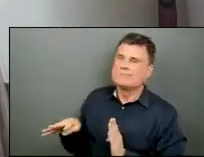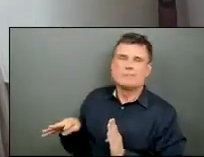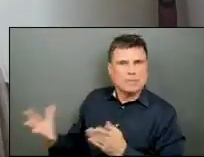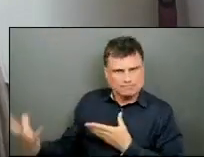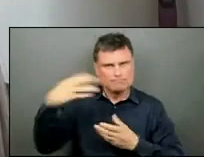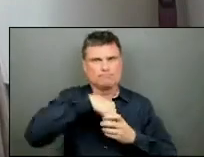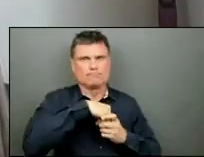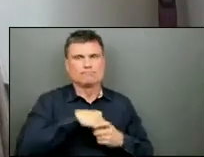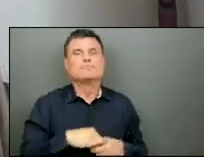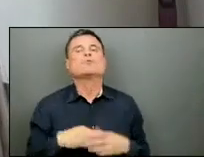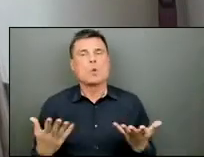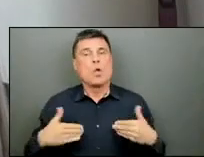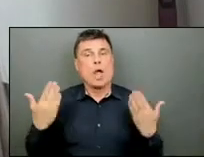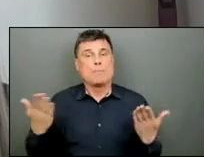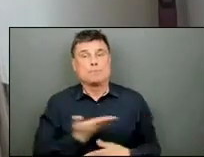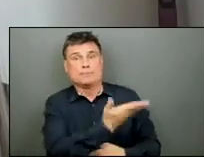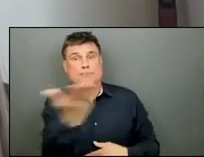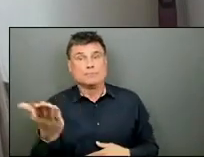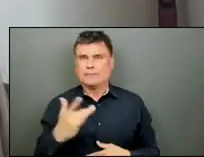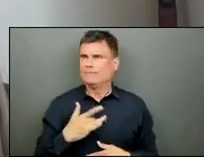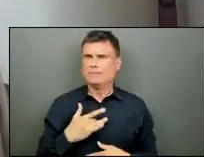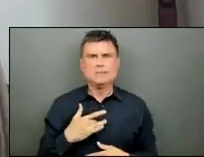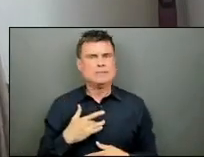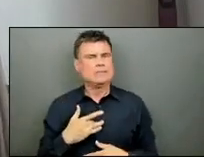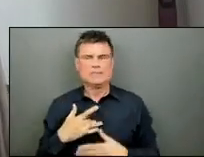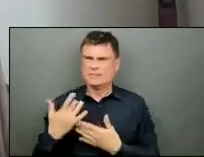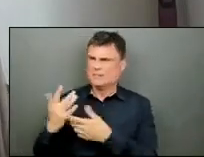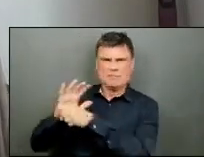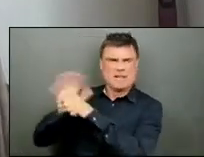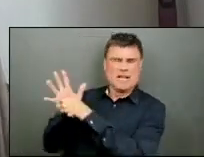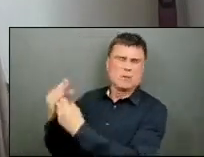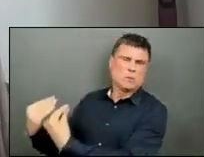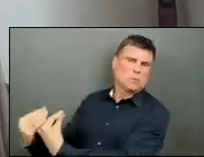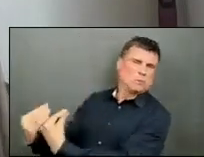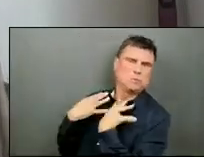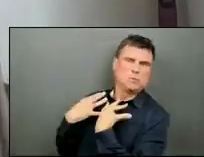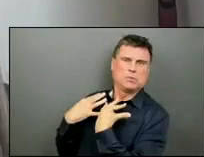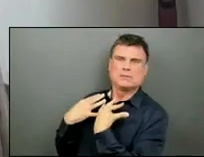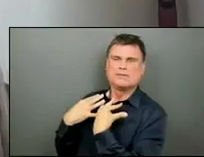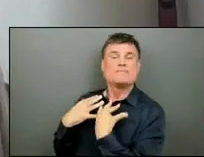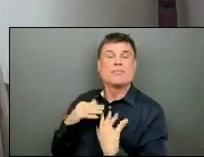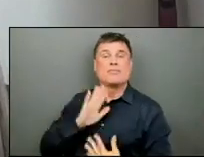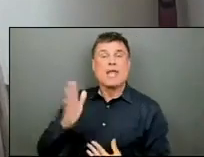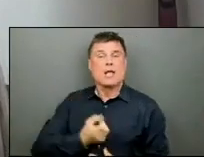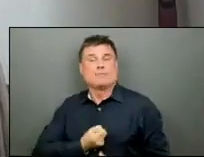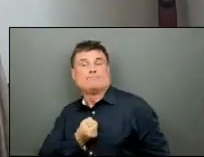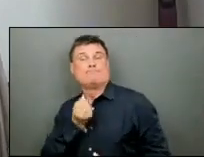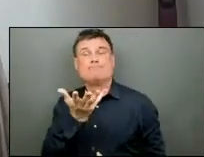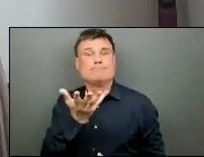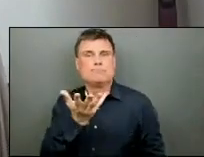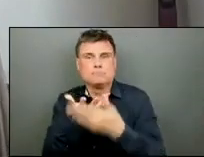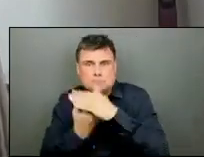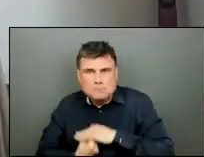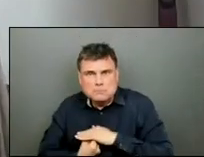look to equitable and just recovery, their voices cannot and will not be left out of the conversation.